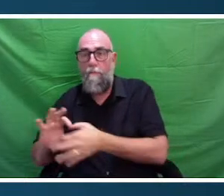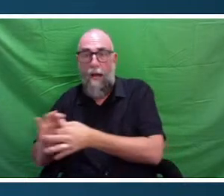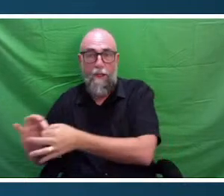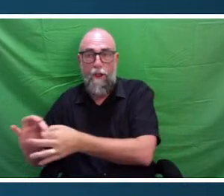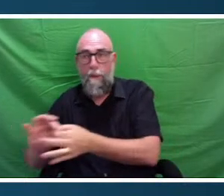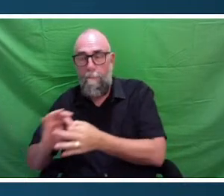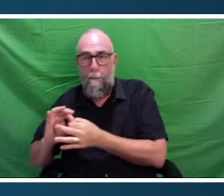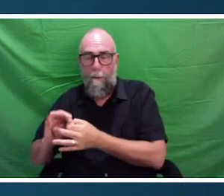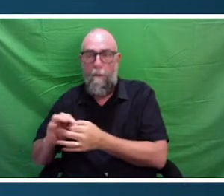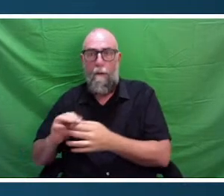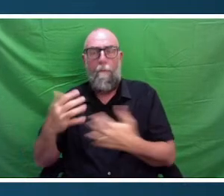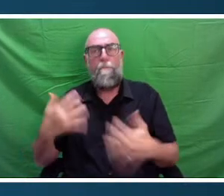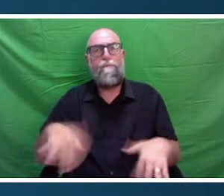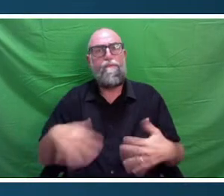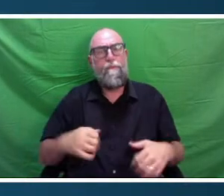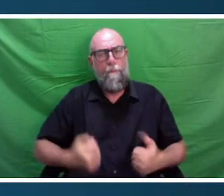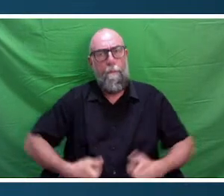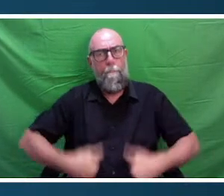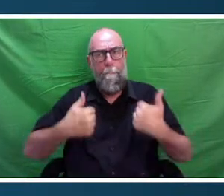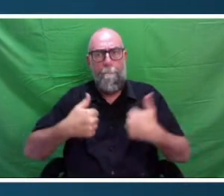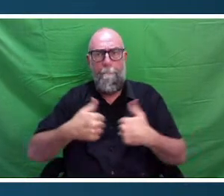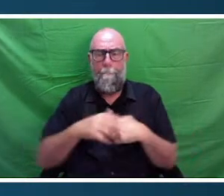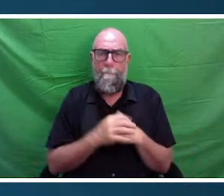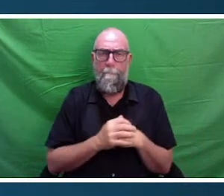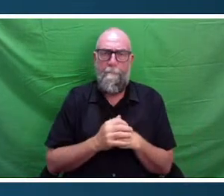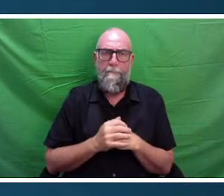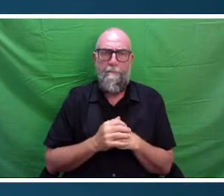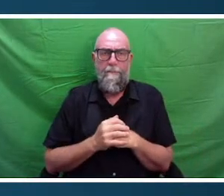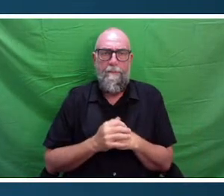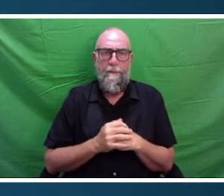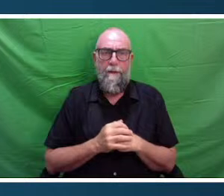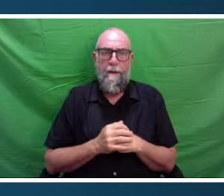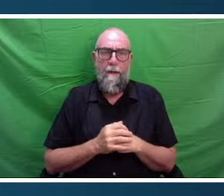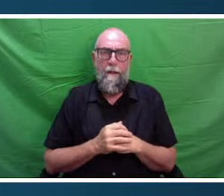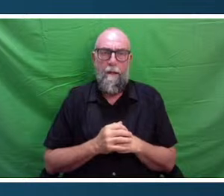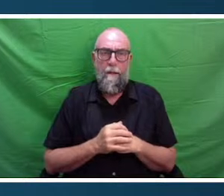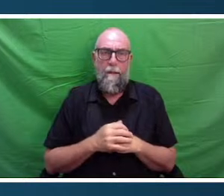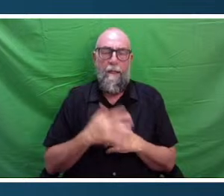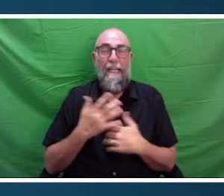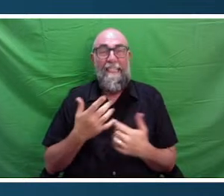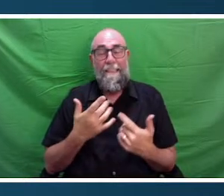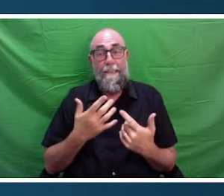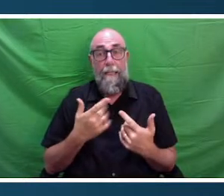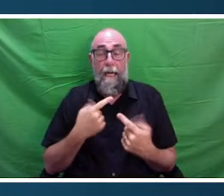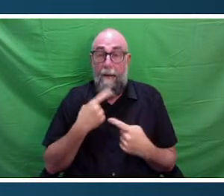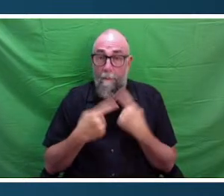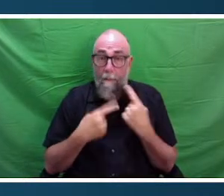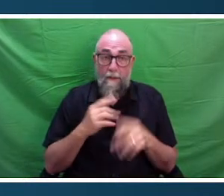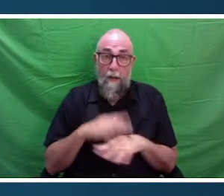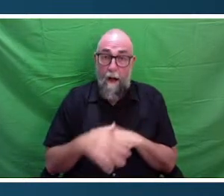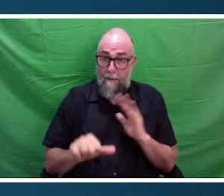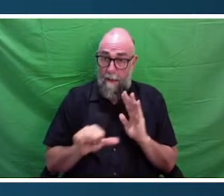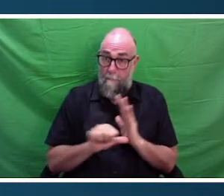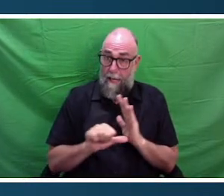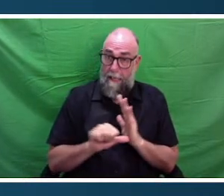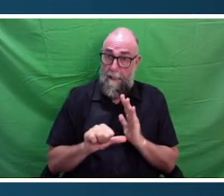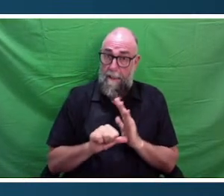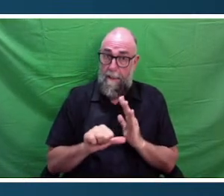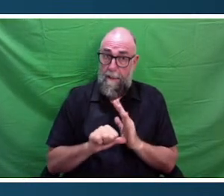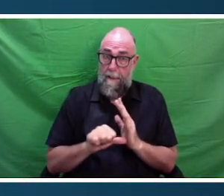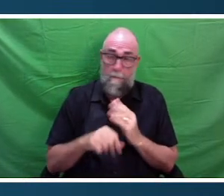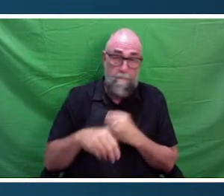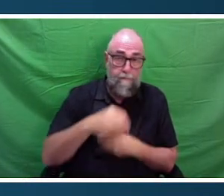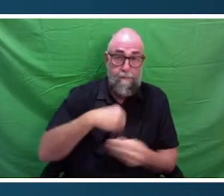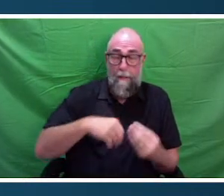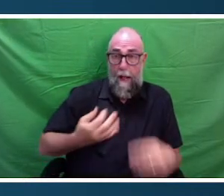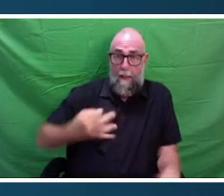of empowerment. On the economic benefits, well, we don't really have much news in that regard because we've studied that a lot in the past and a lot of that is kind of like an